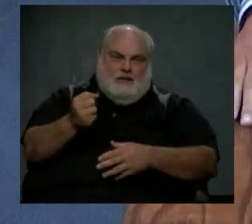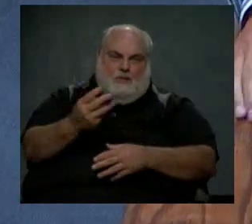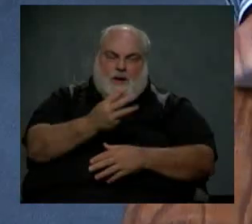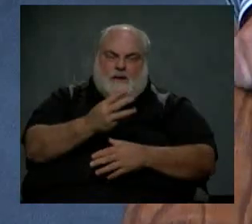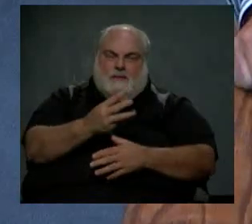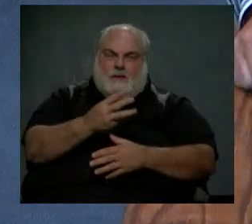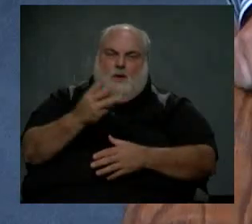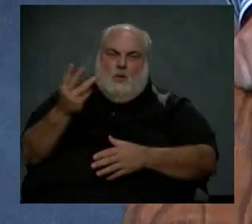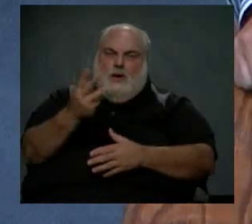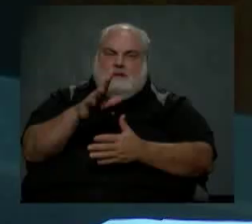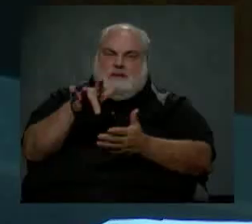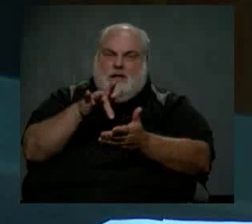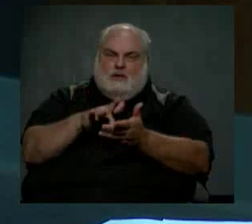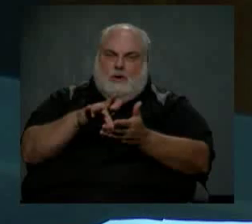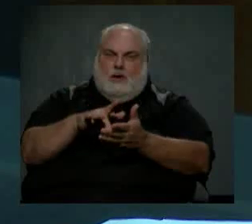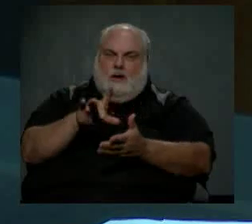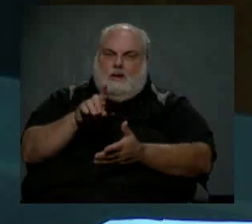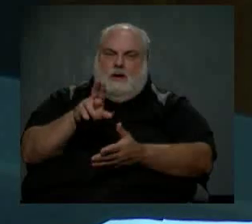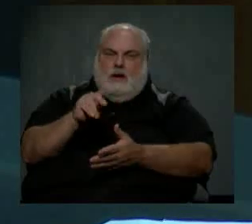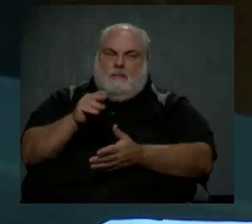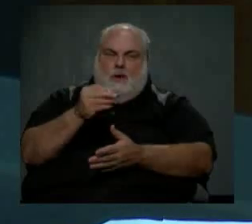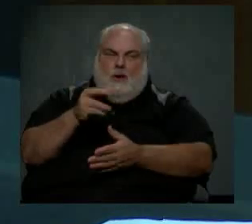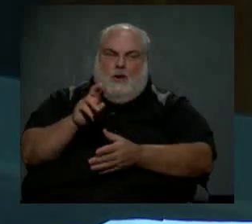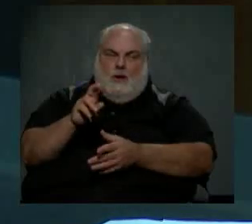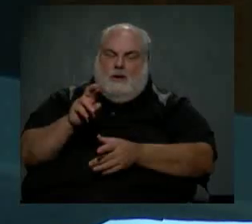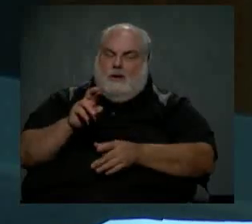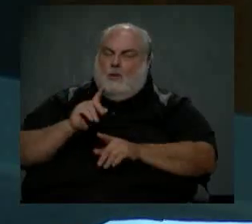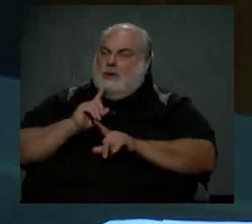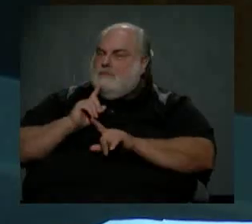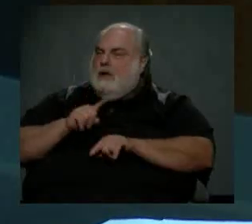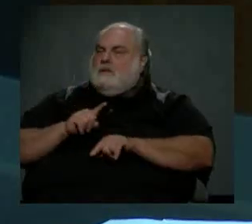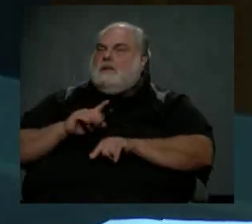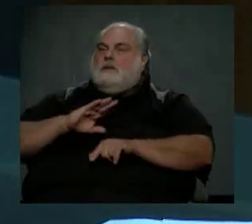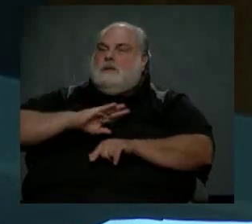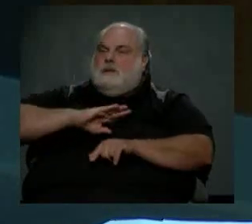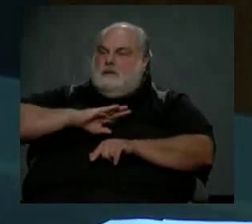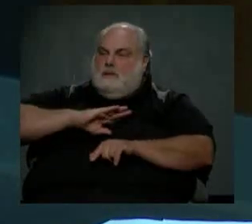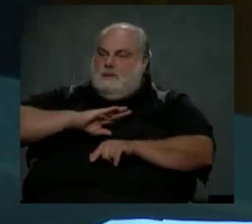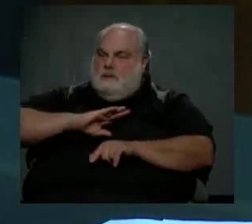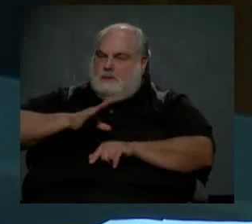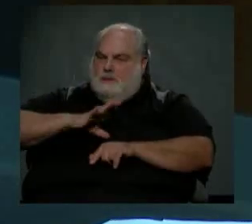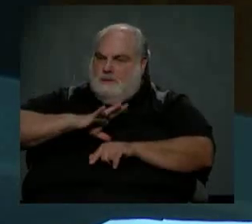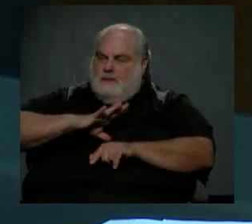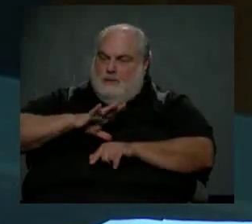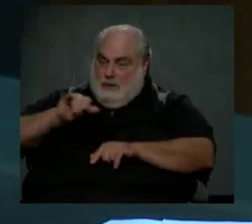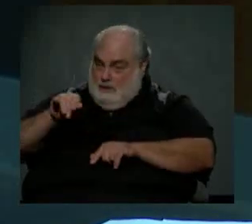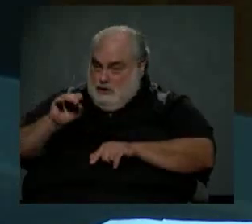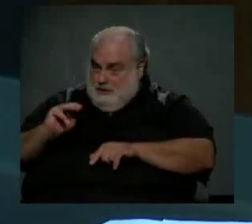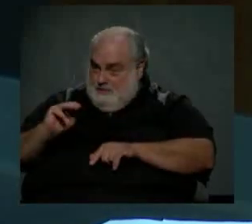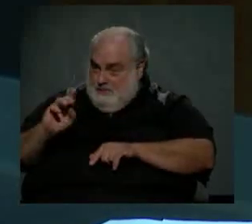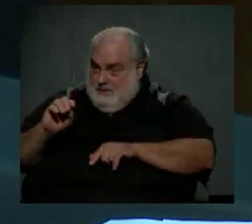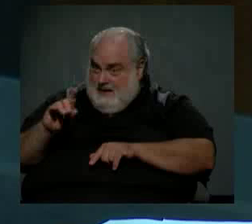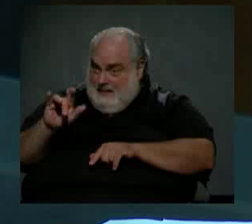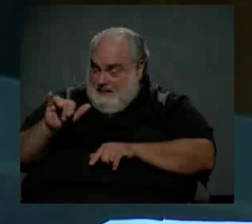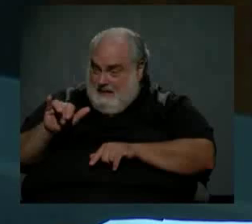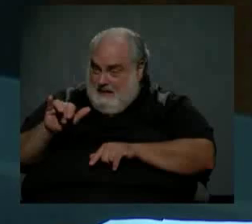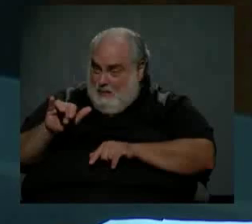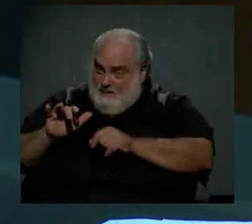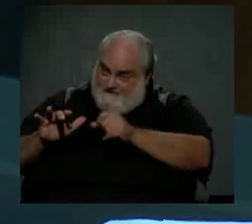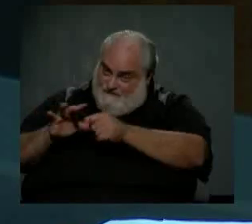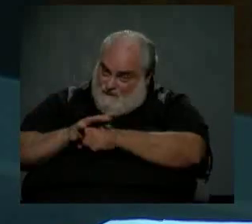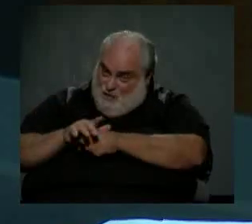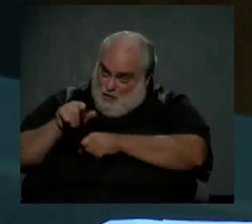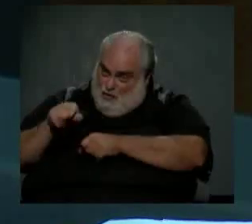and Dunbar. Okay. Okay, and on Jim Daly, are we full there